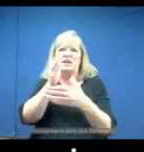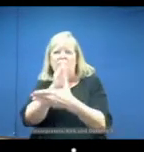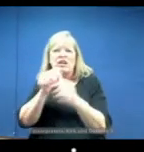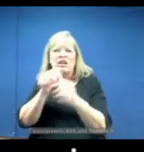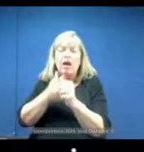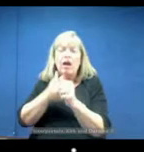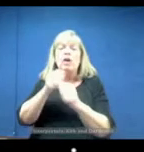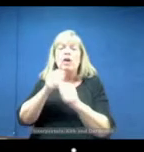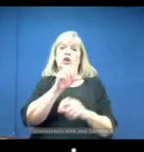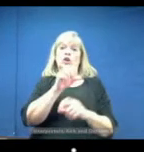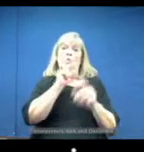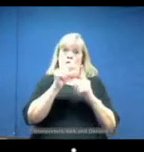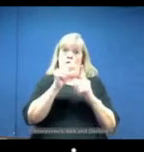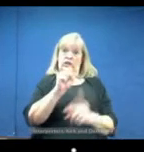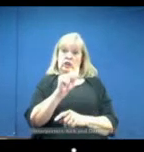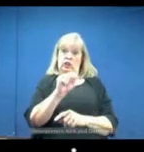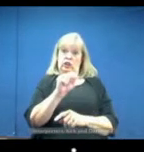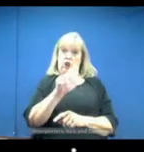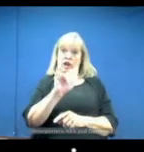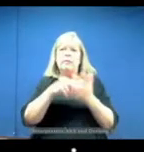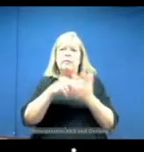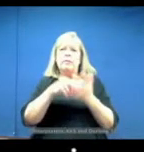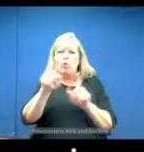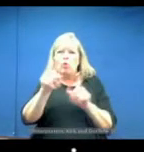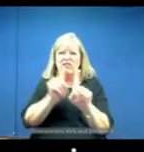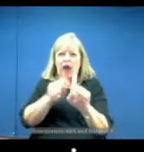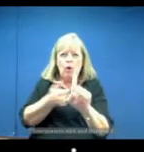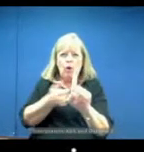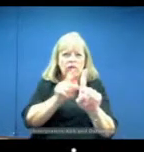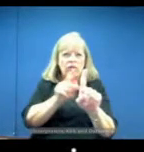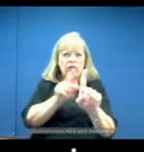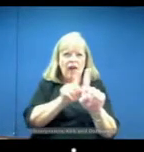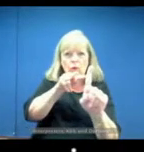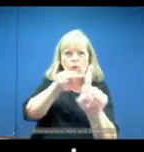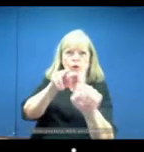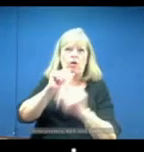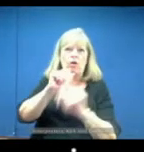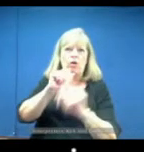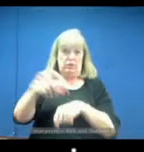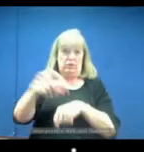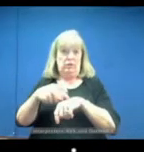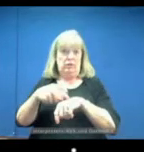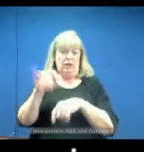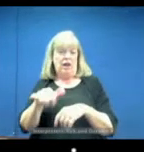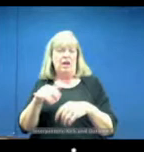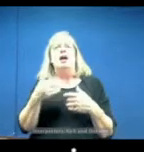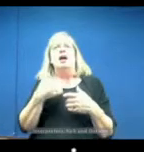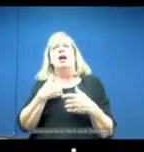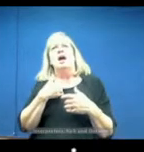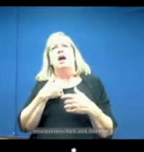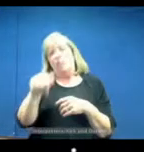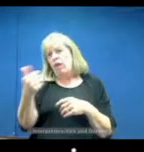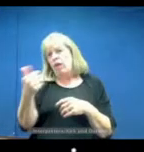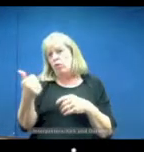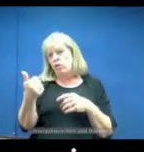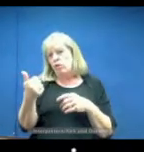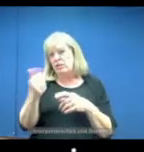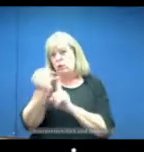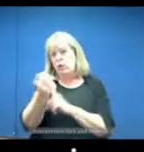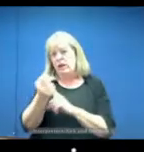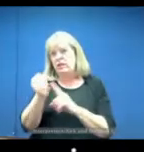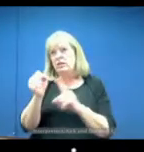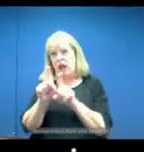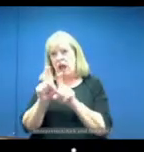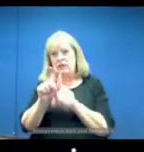following someone, physically following them. There are other instances of abuse that can be